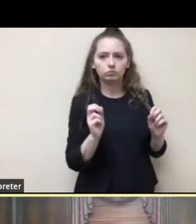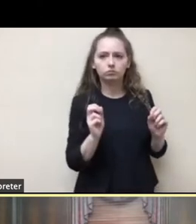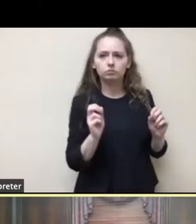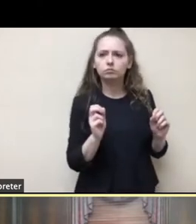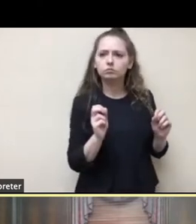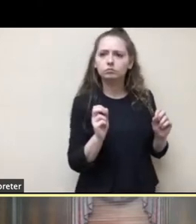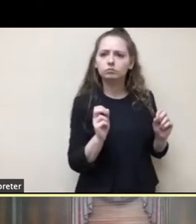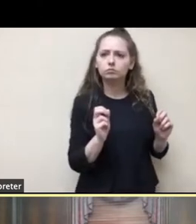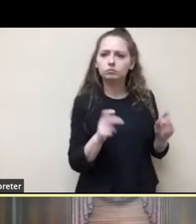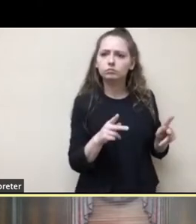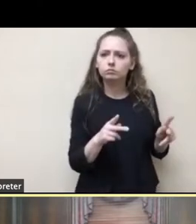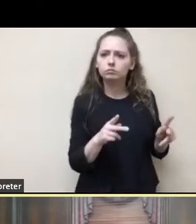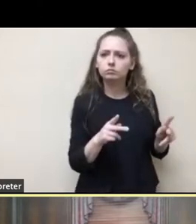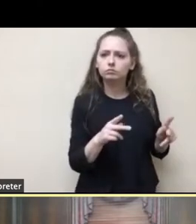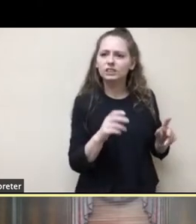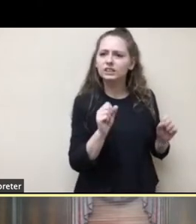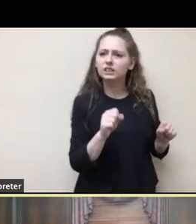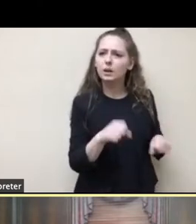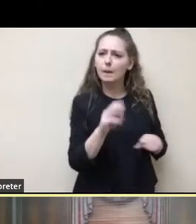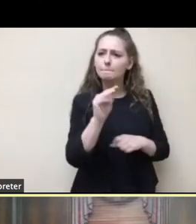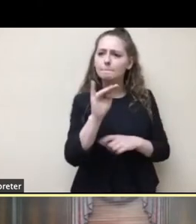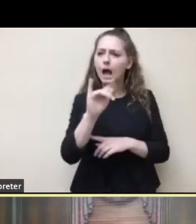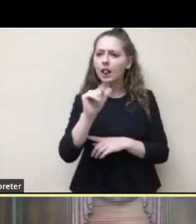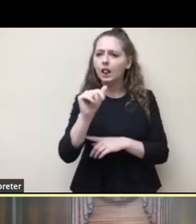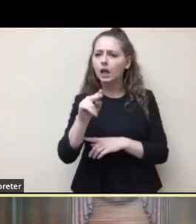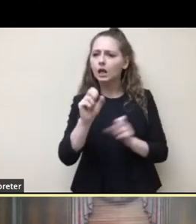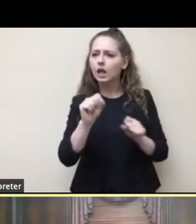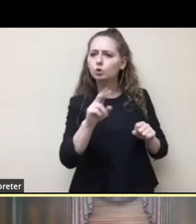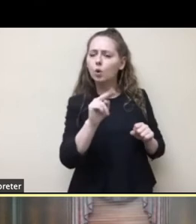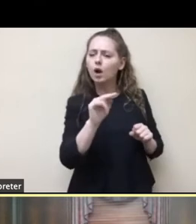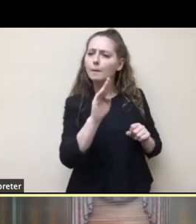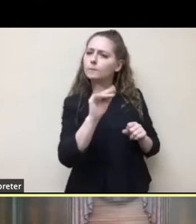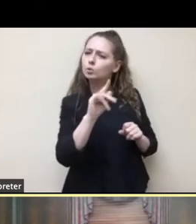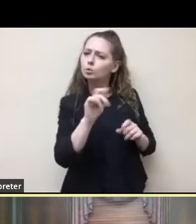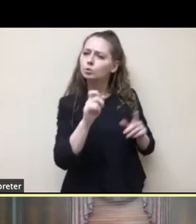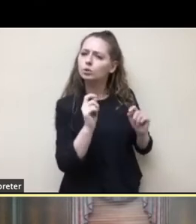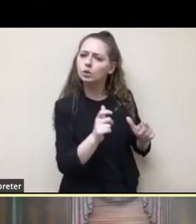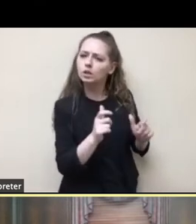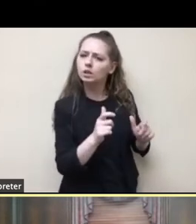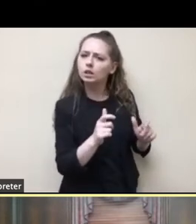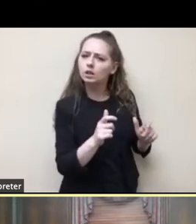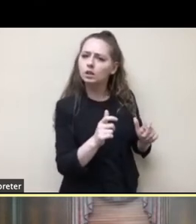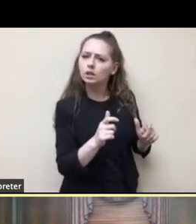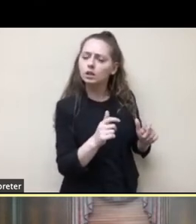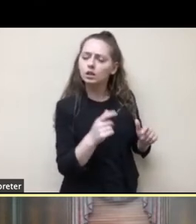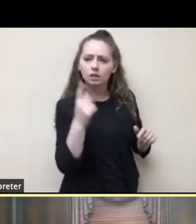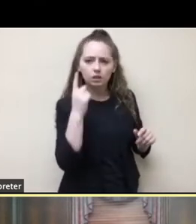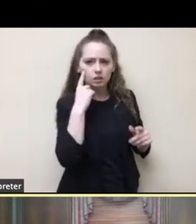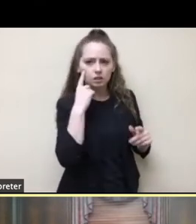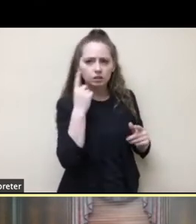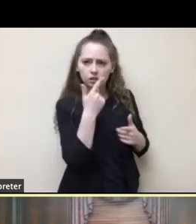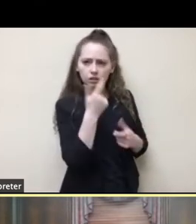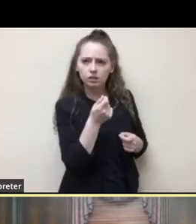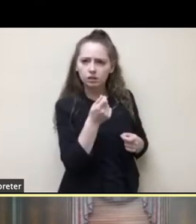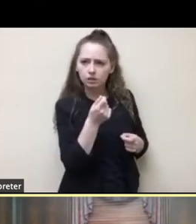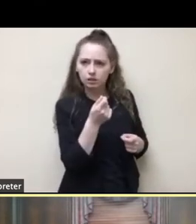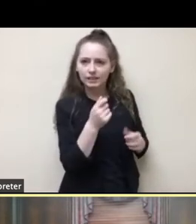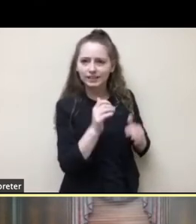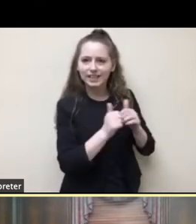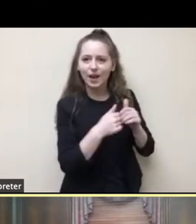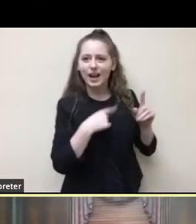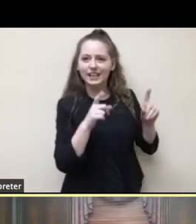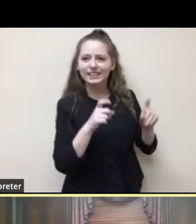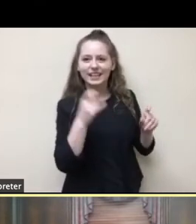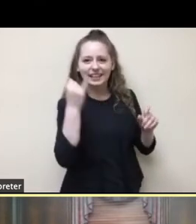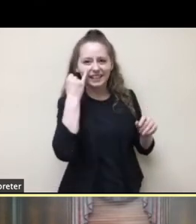Mylan, could you unmute real quick? I have a question for the Hammond Marina I thought was interesting. Where are you, Mylan? This is how I test if people are listening